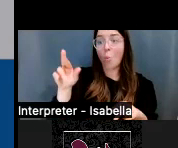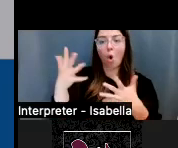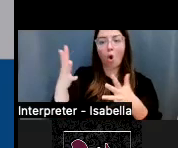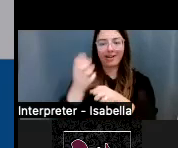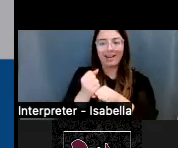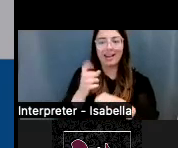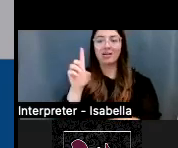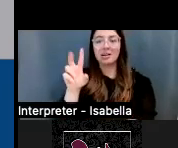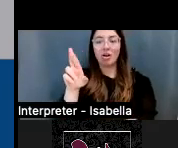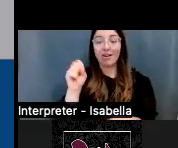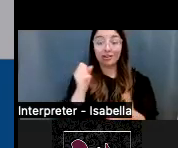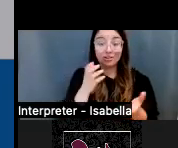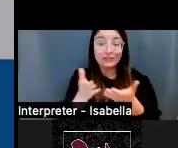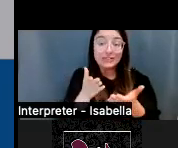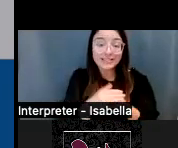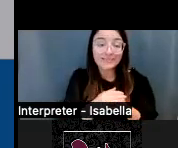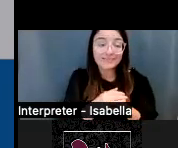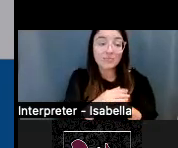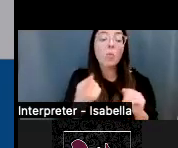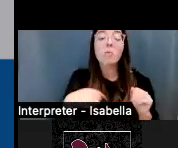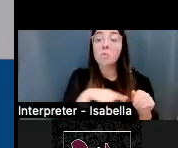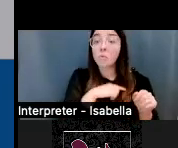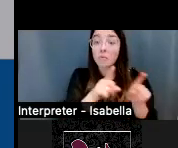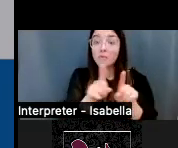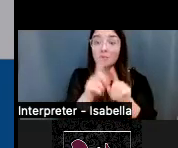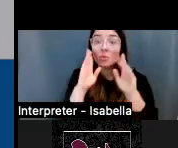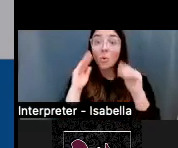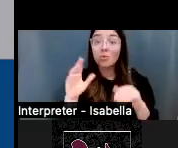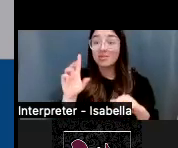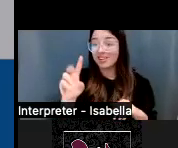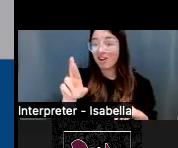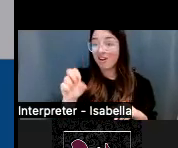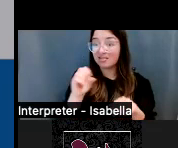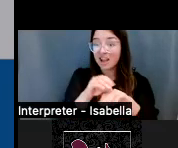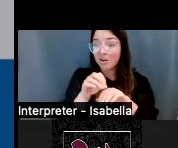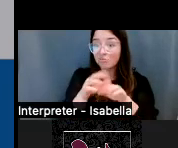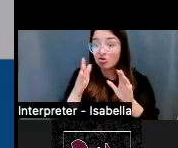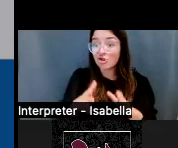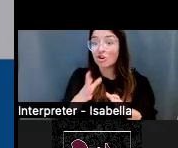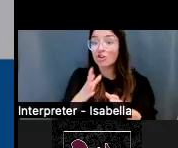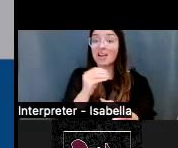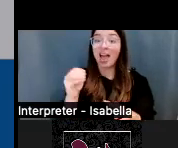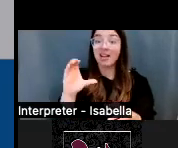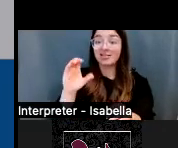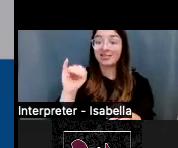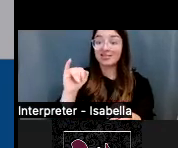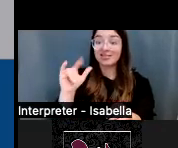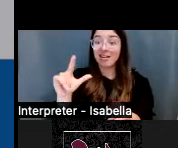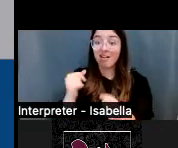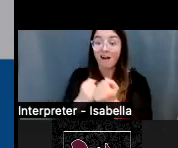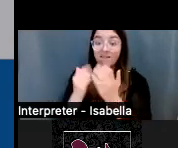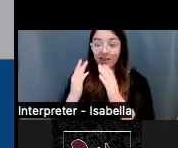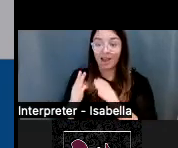services. Also, we are hopeful that DRS counselors and still advocates will find them